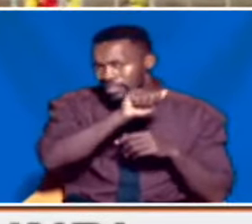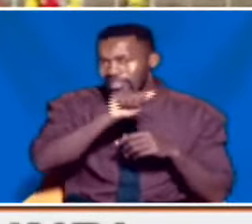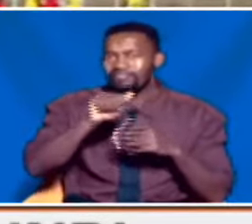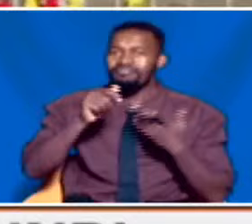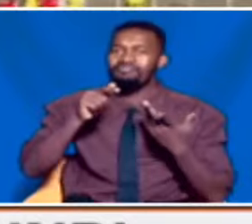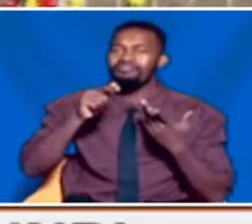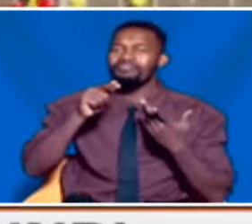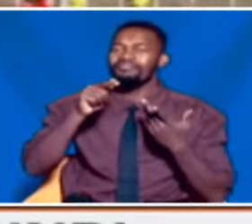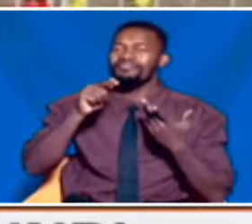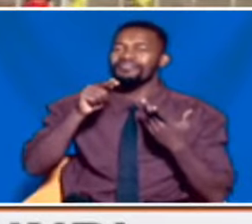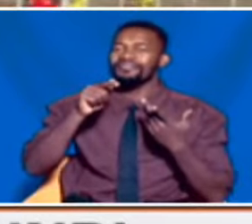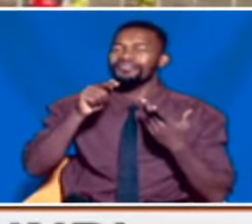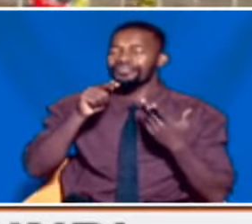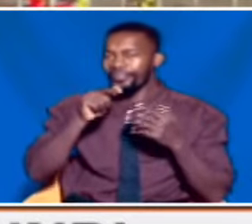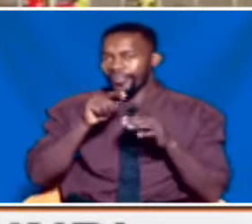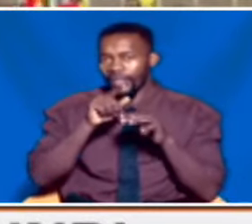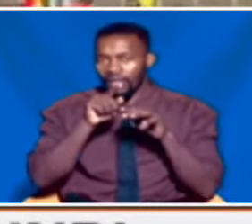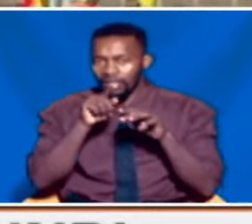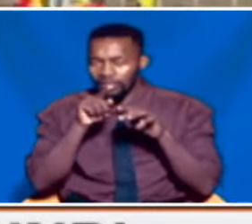the situation